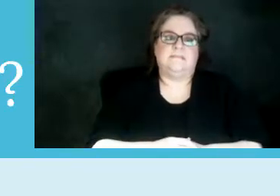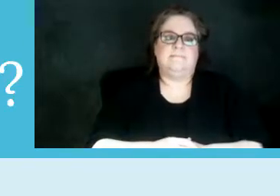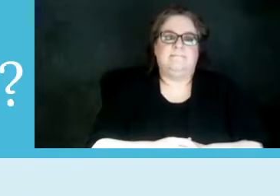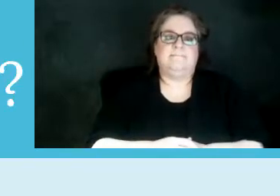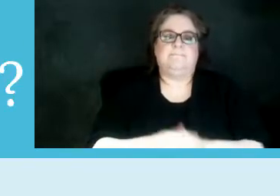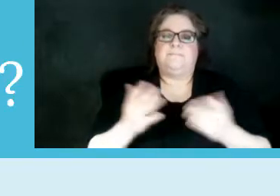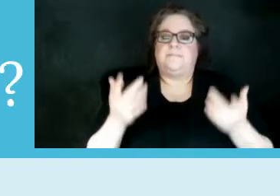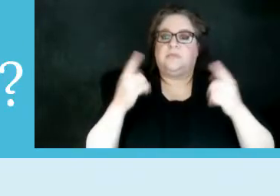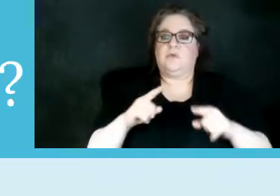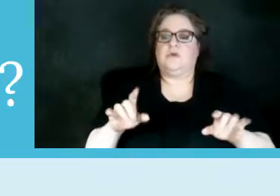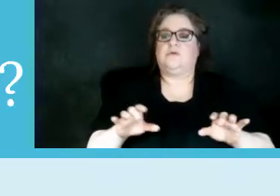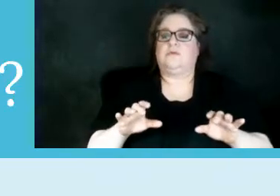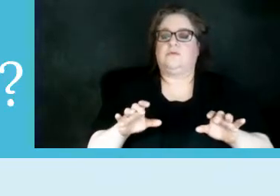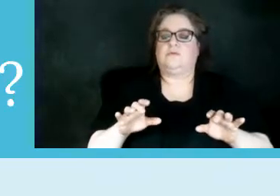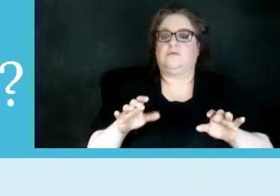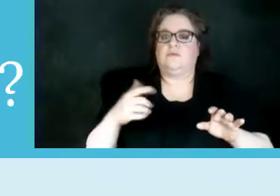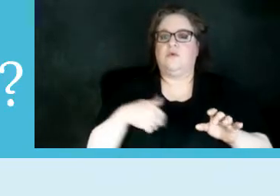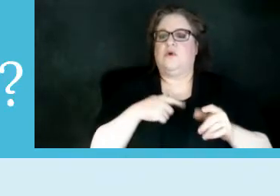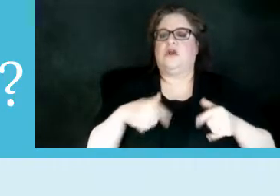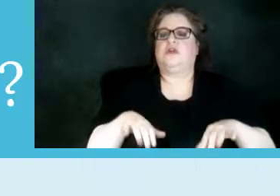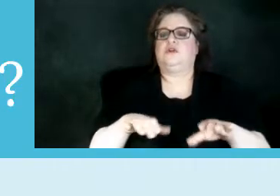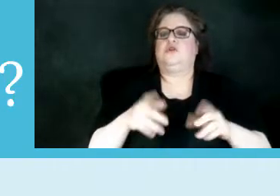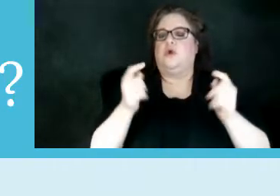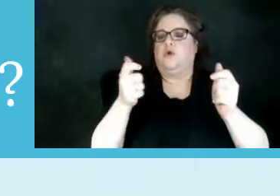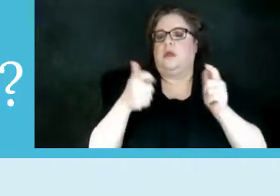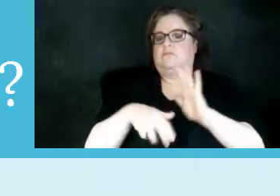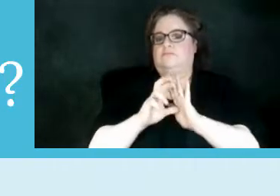So I'm going to do a quick kind of overview of like